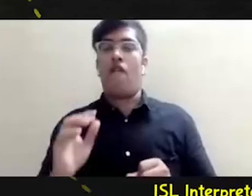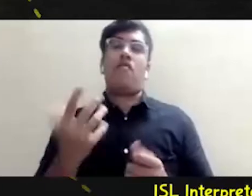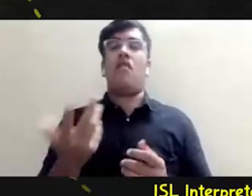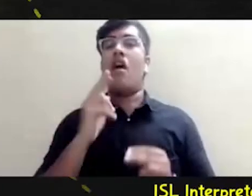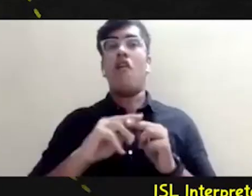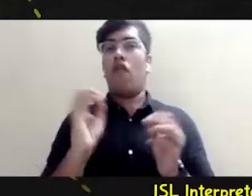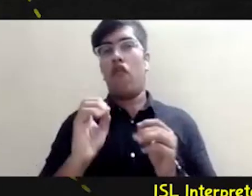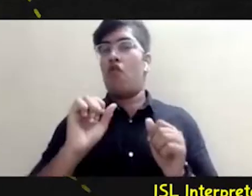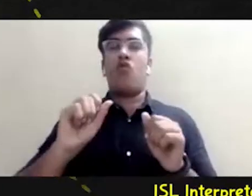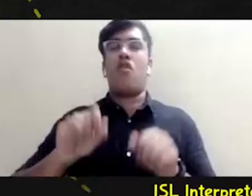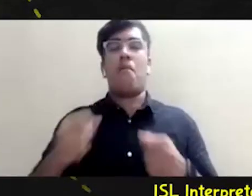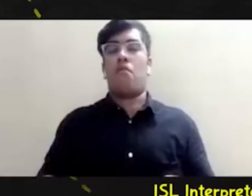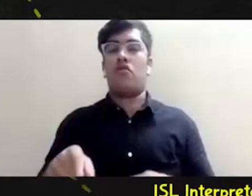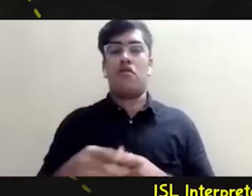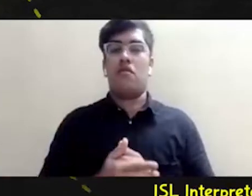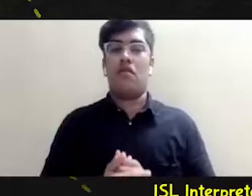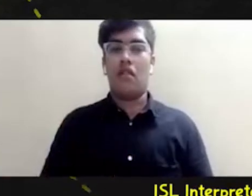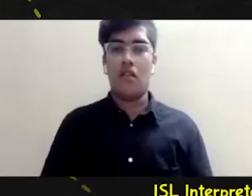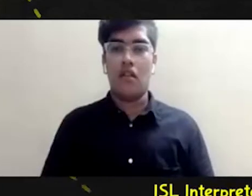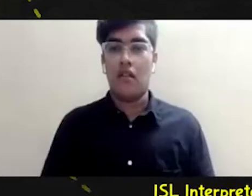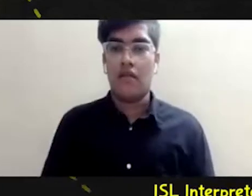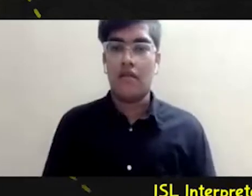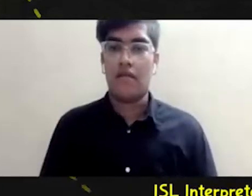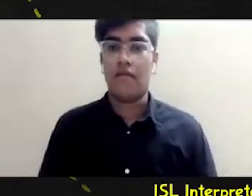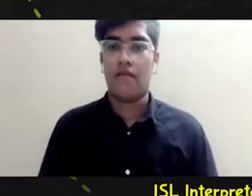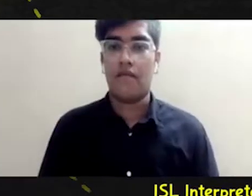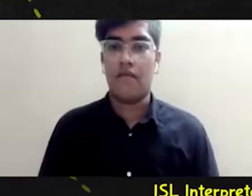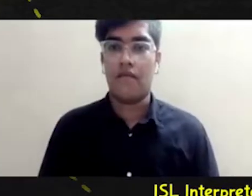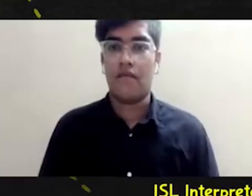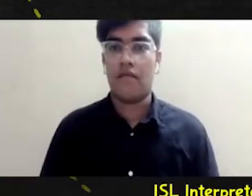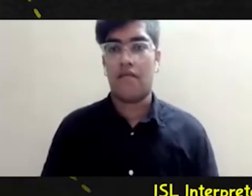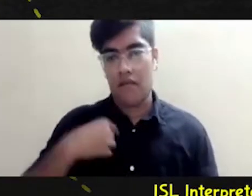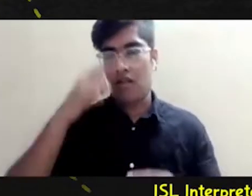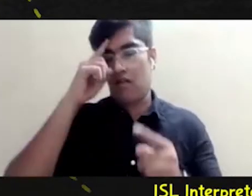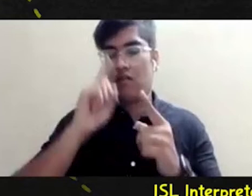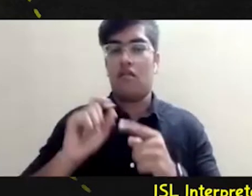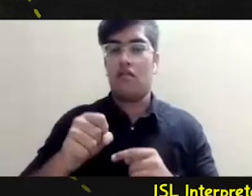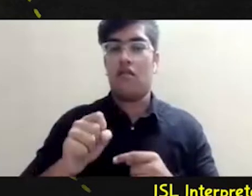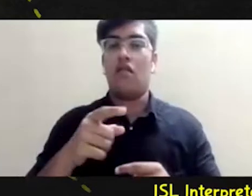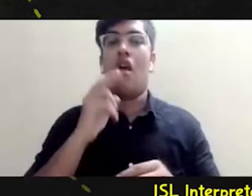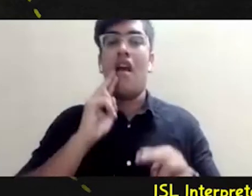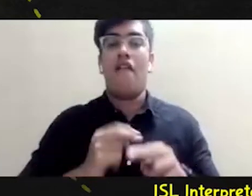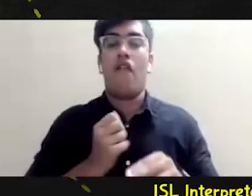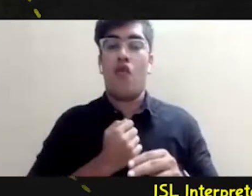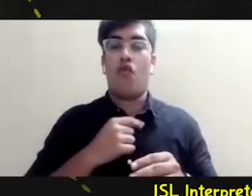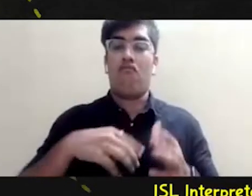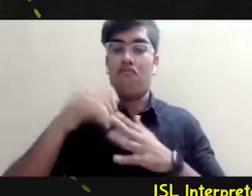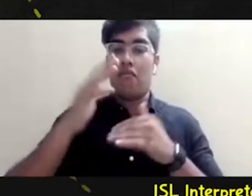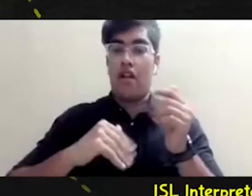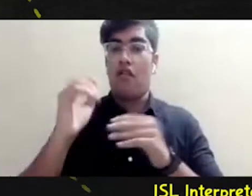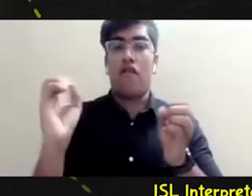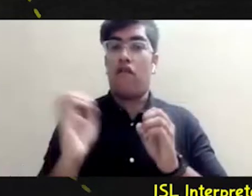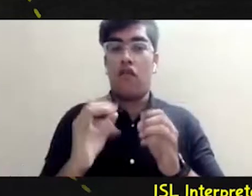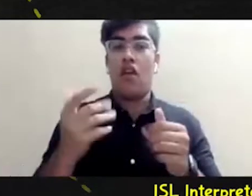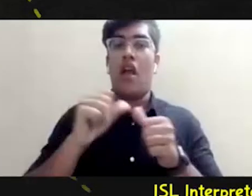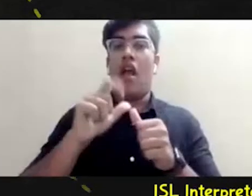Yeah, that's true. Said very clearly. And I also agree to that, that until we build that allyship